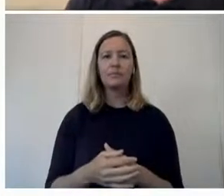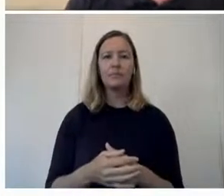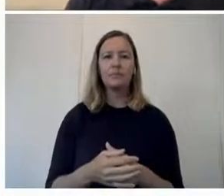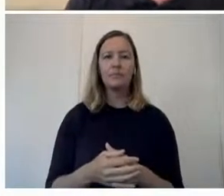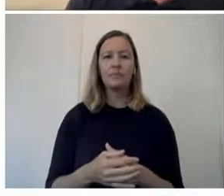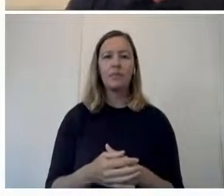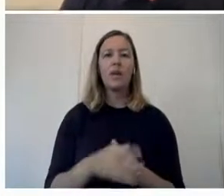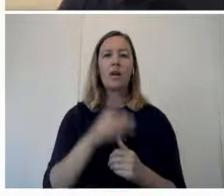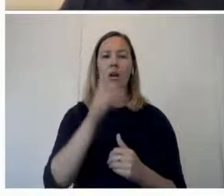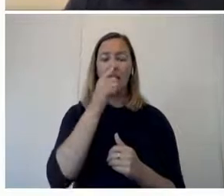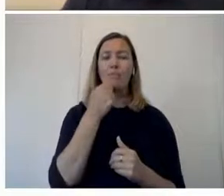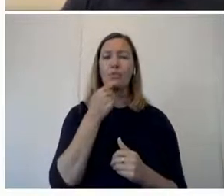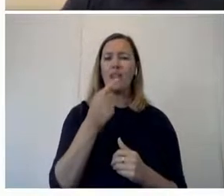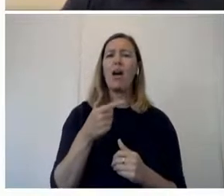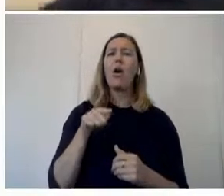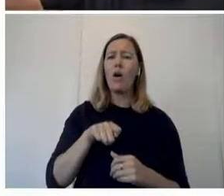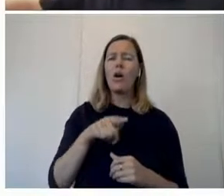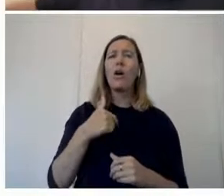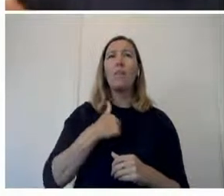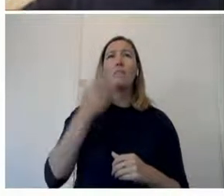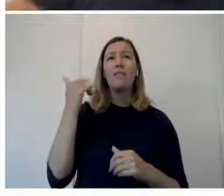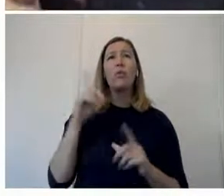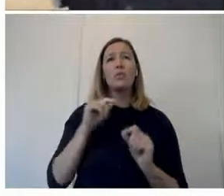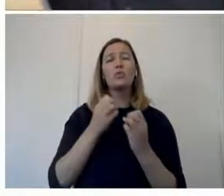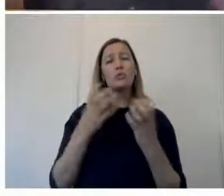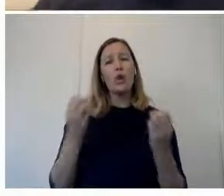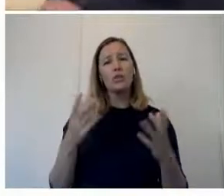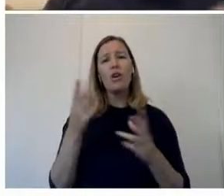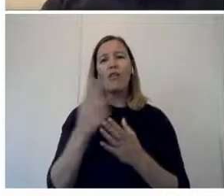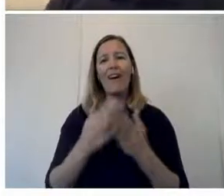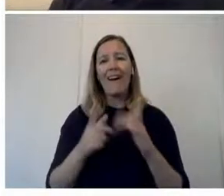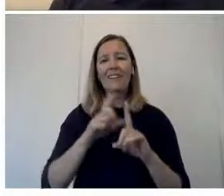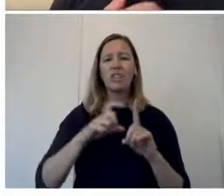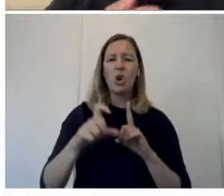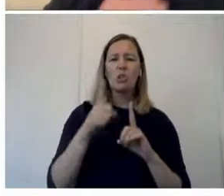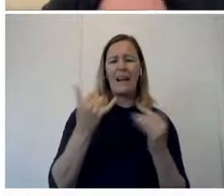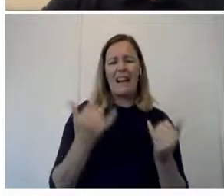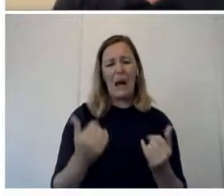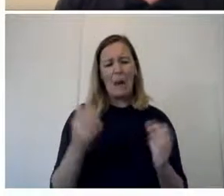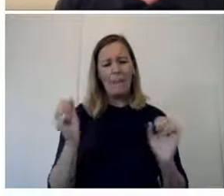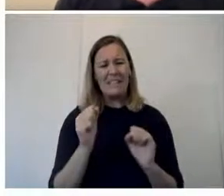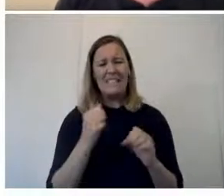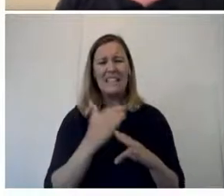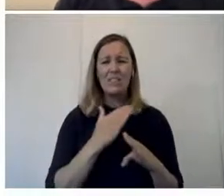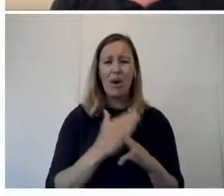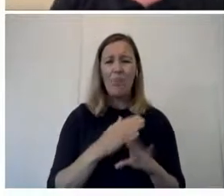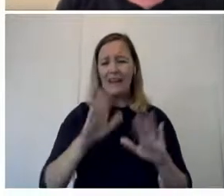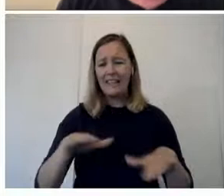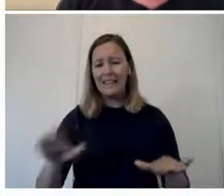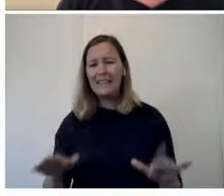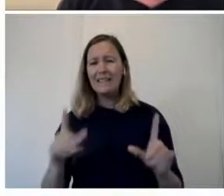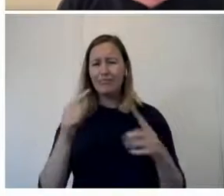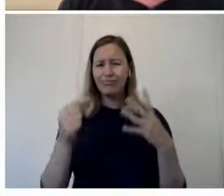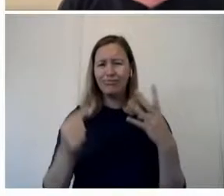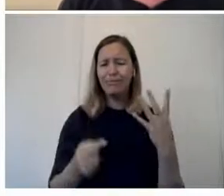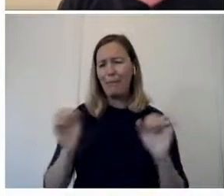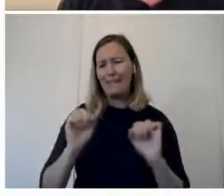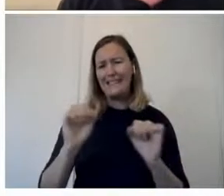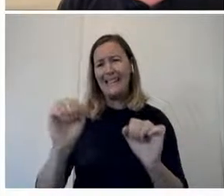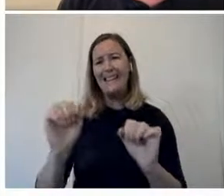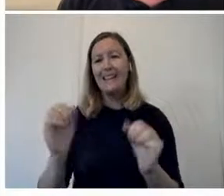do more arts and culture, but I haven't got the time now. I've got kids and a mortgage and a busy job and whatever. When am I going to have the time to do any of this? And